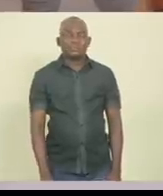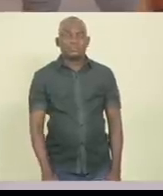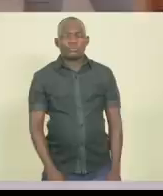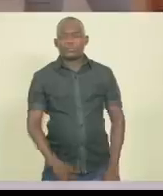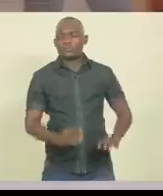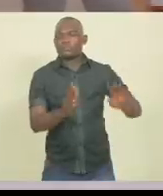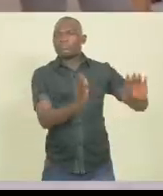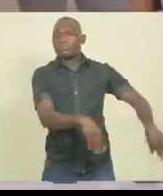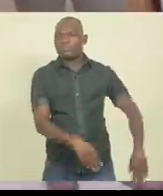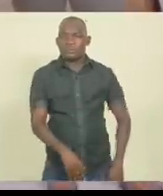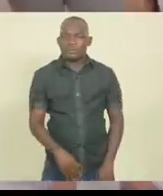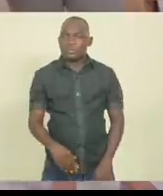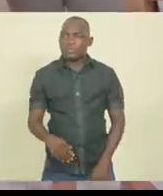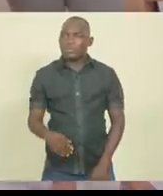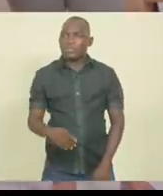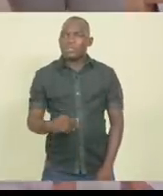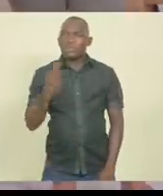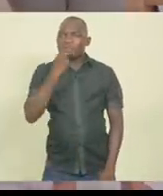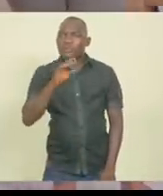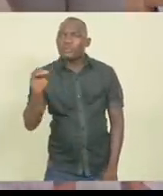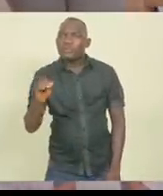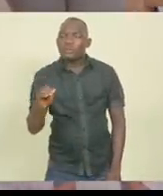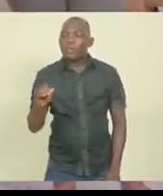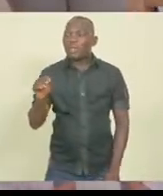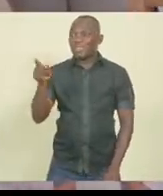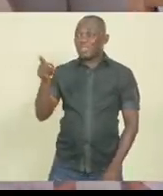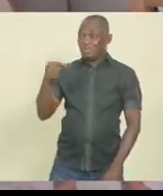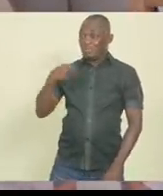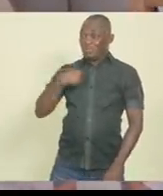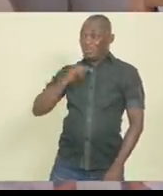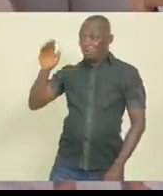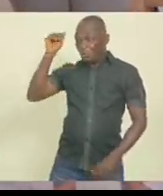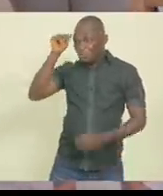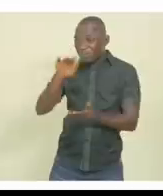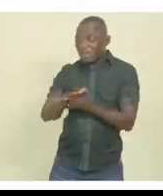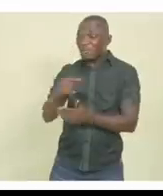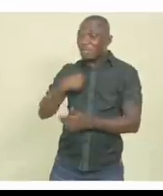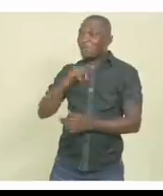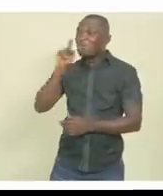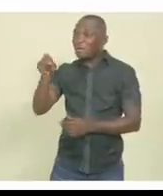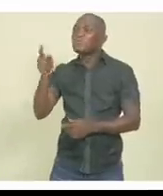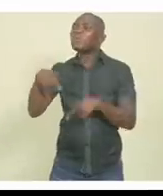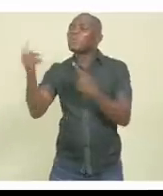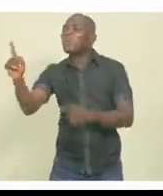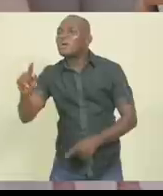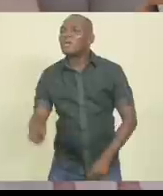Oh, so you're not going to talk to me? Listen, I'm your husband and you answer me when I speak to you. Where have you been?